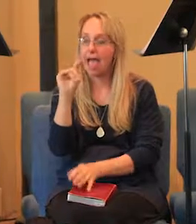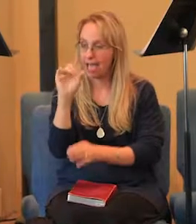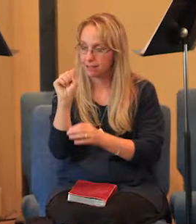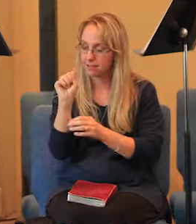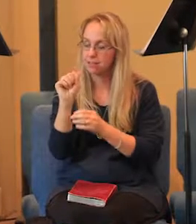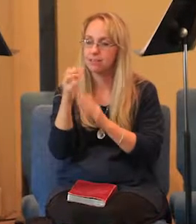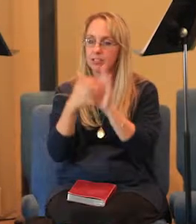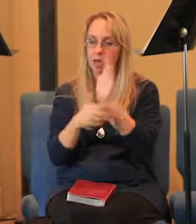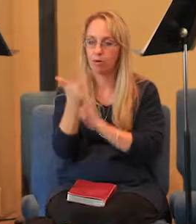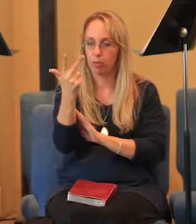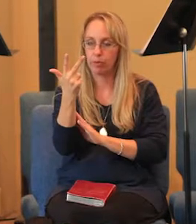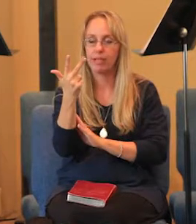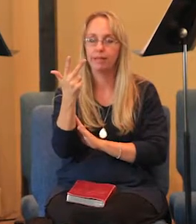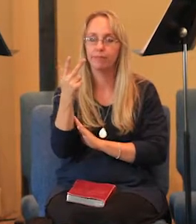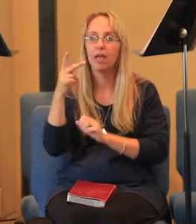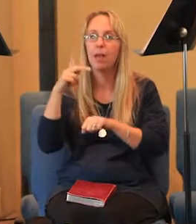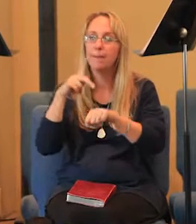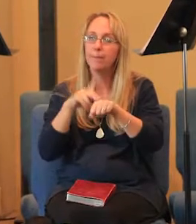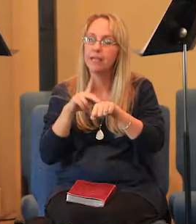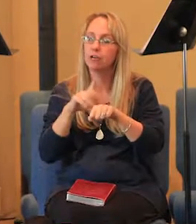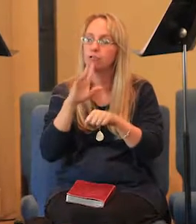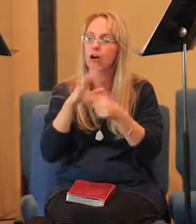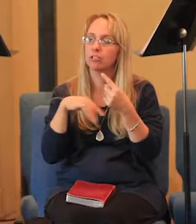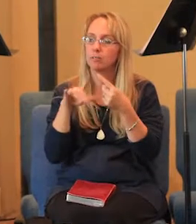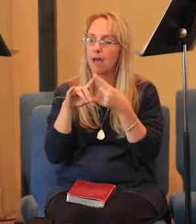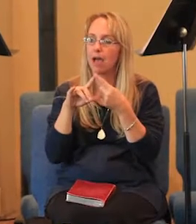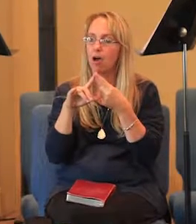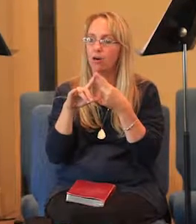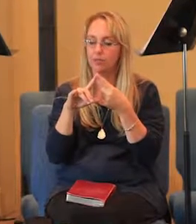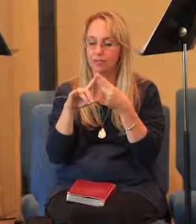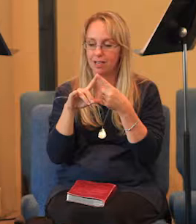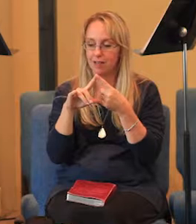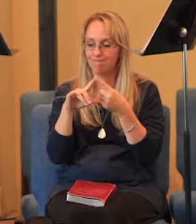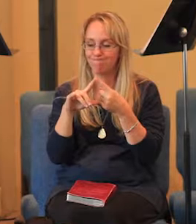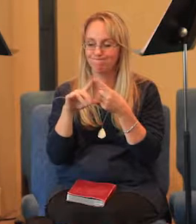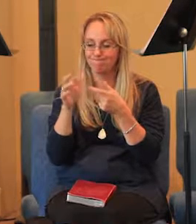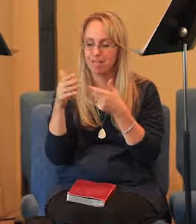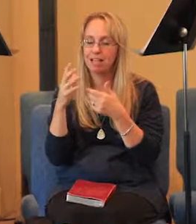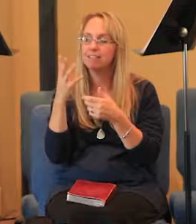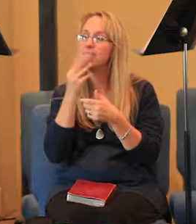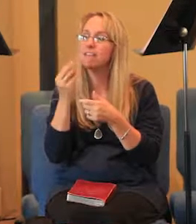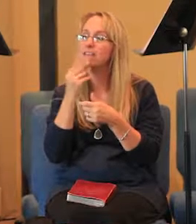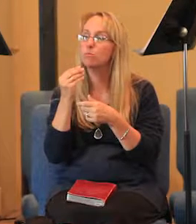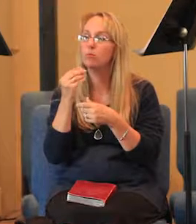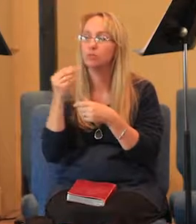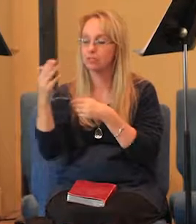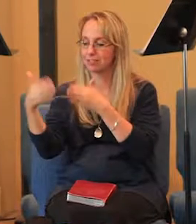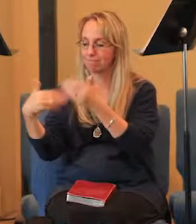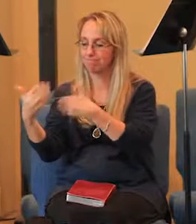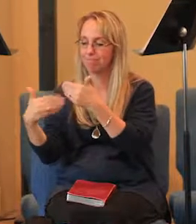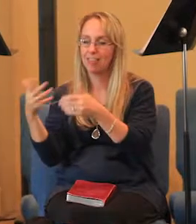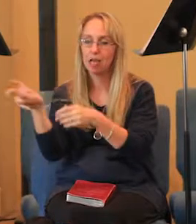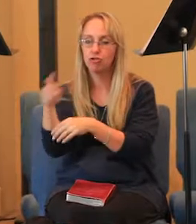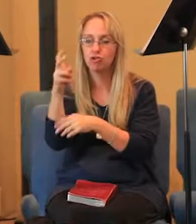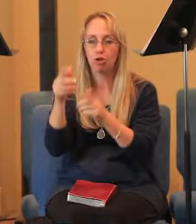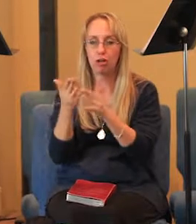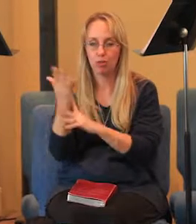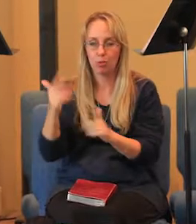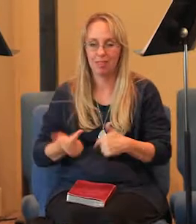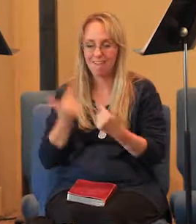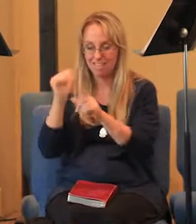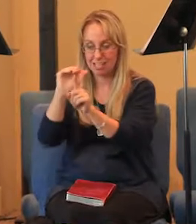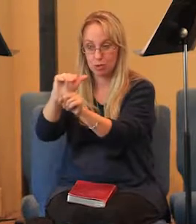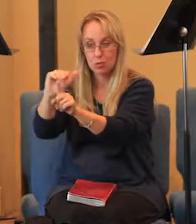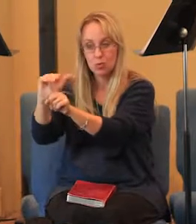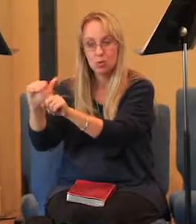for this morning, is going to take the Hebrews on a little journey through life. He's going to